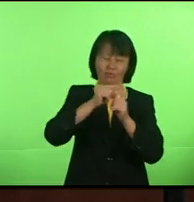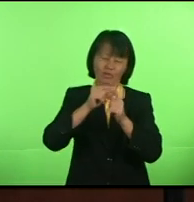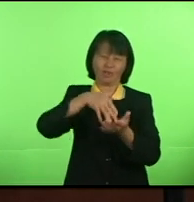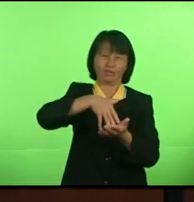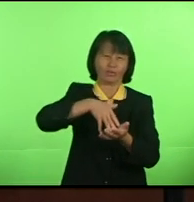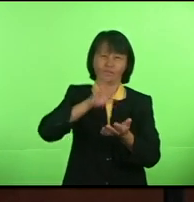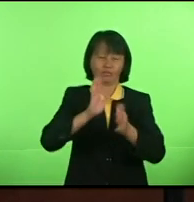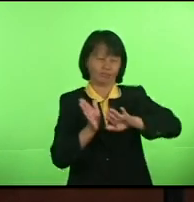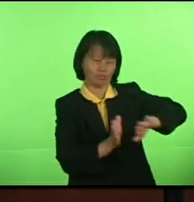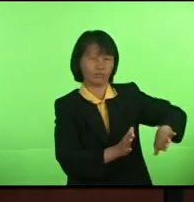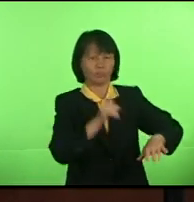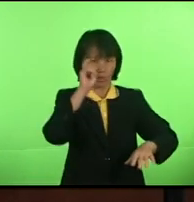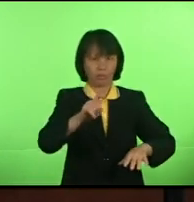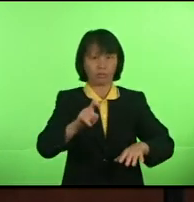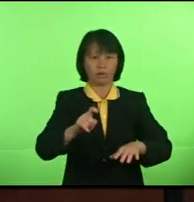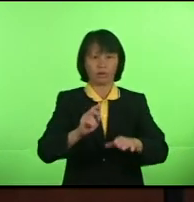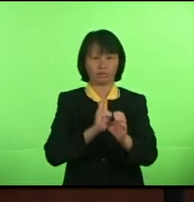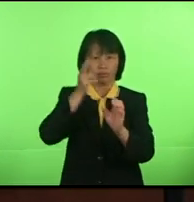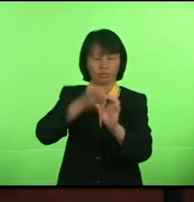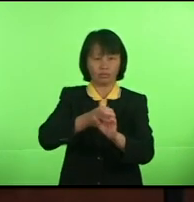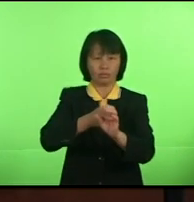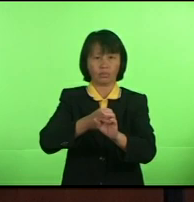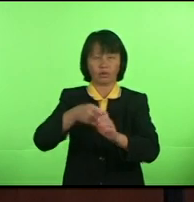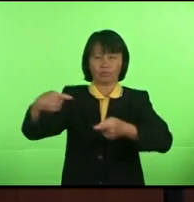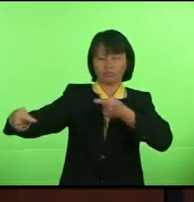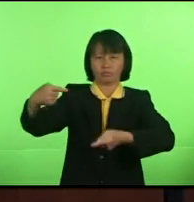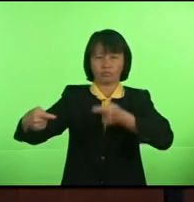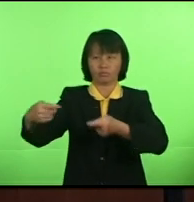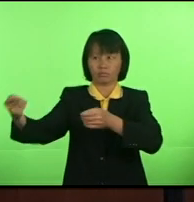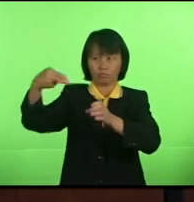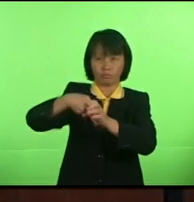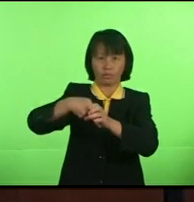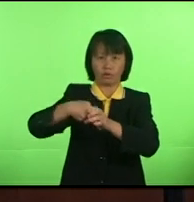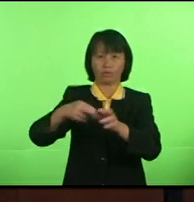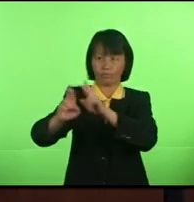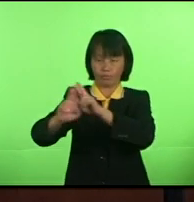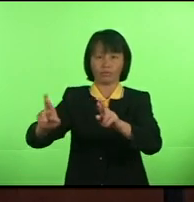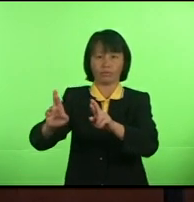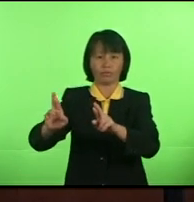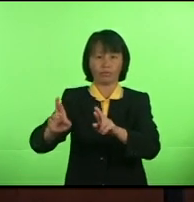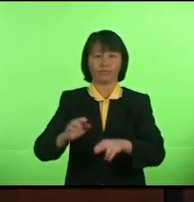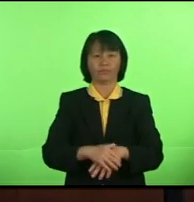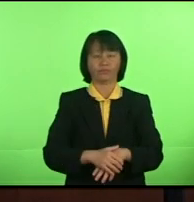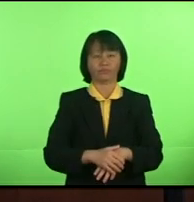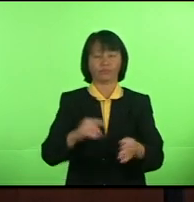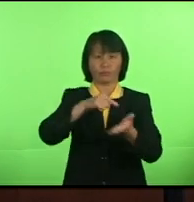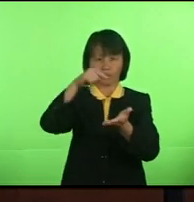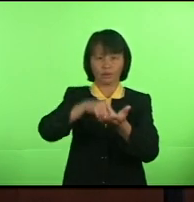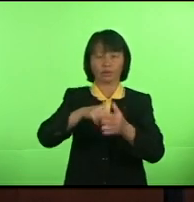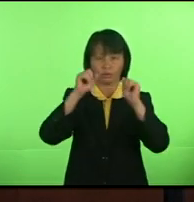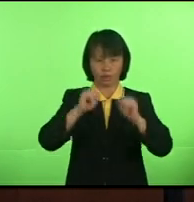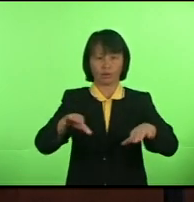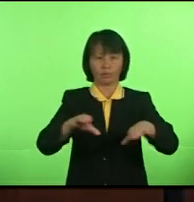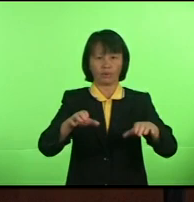fallacies. You also need to anticipate counter arguments and be prepared to address them. Yeah? So this can be